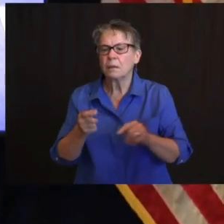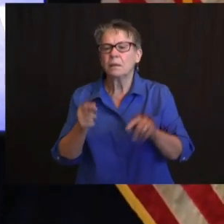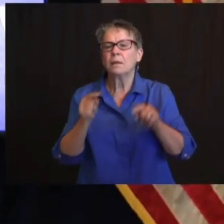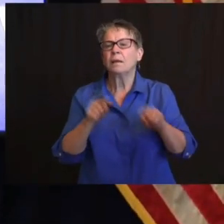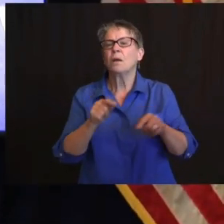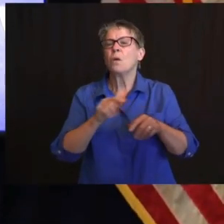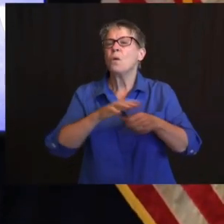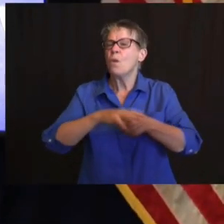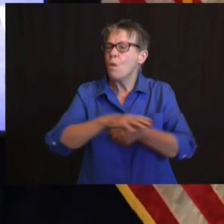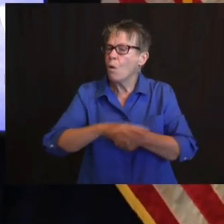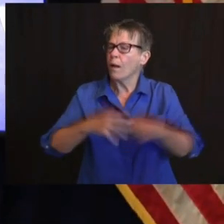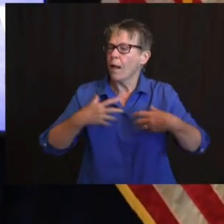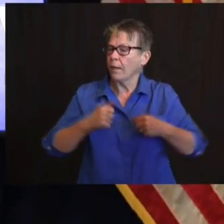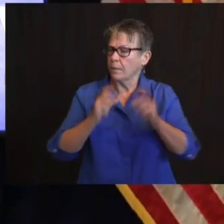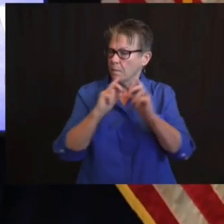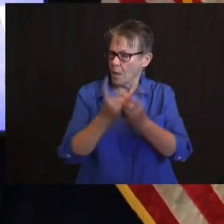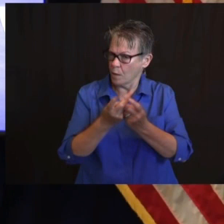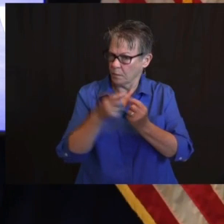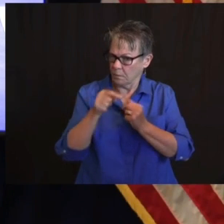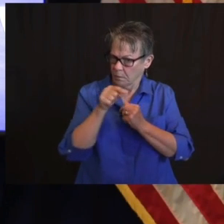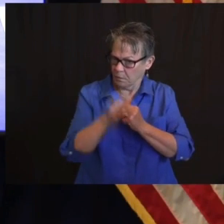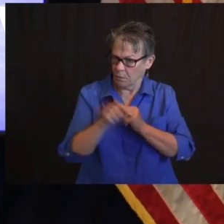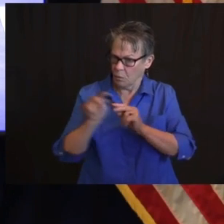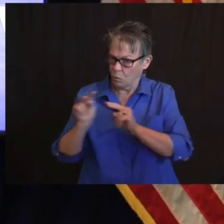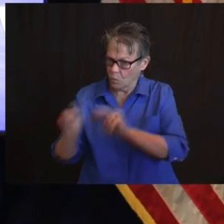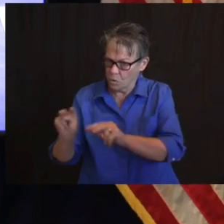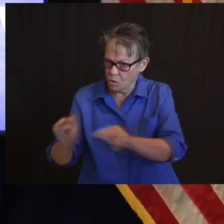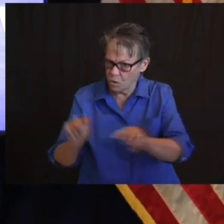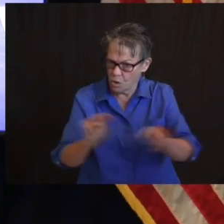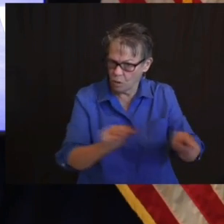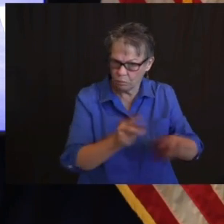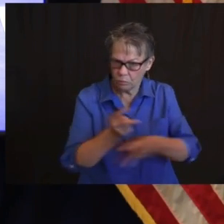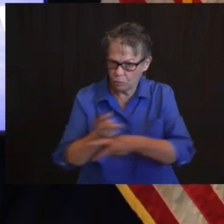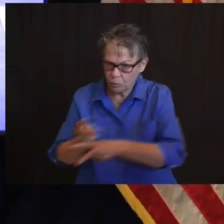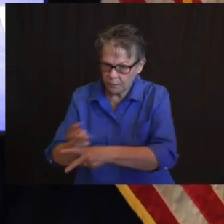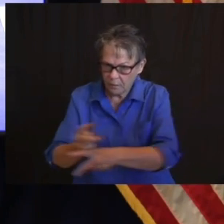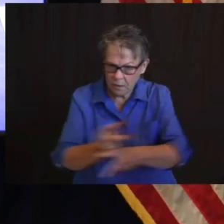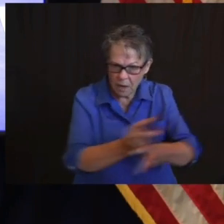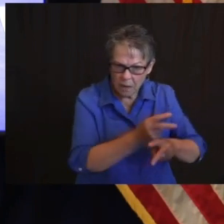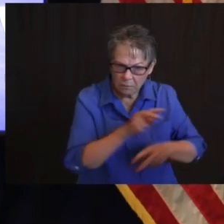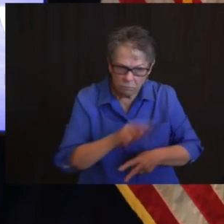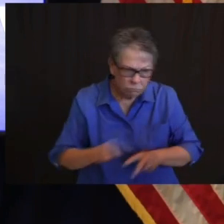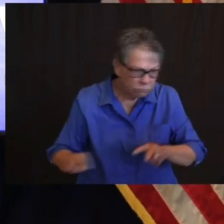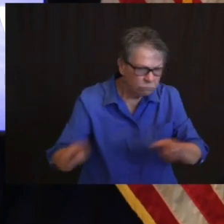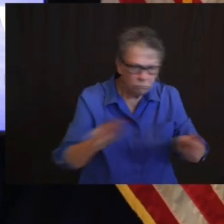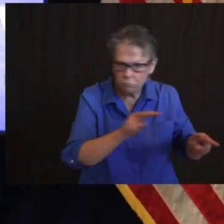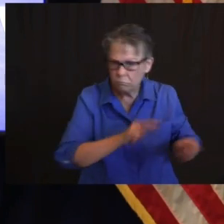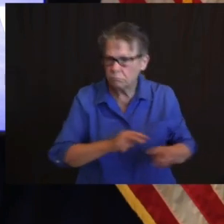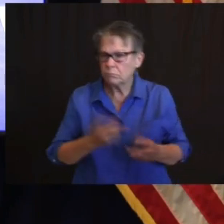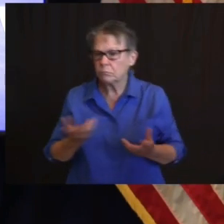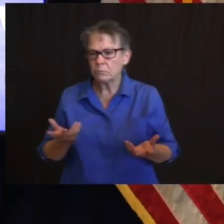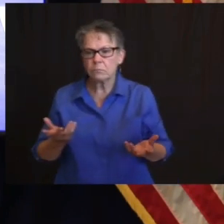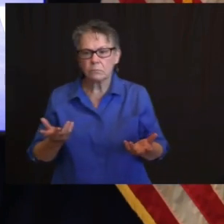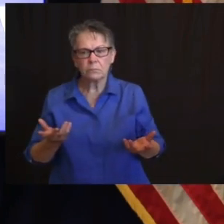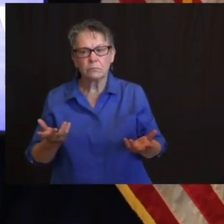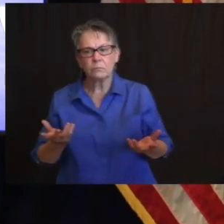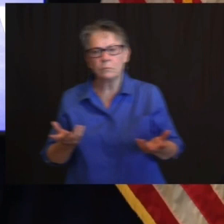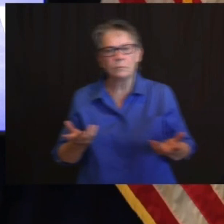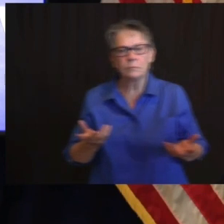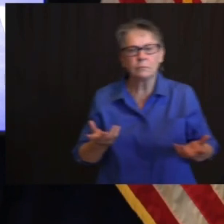I think that the individuals in New Jersey have been so compliant over